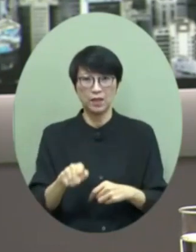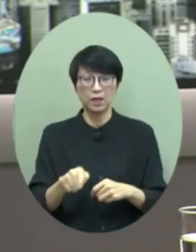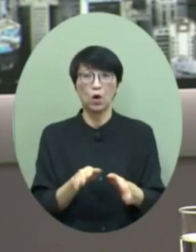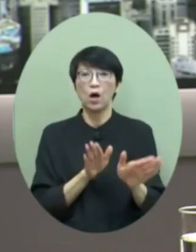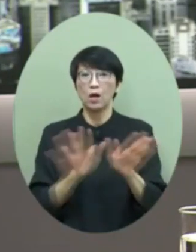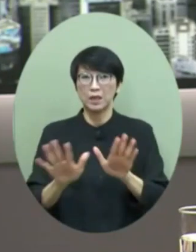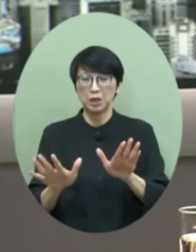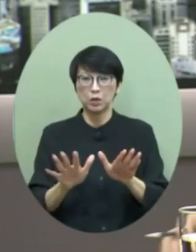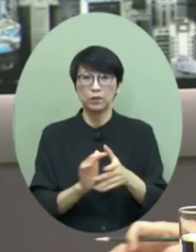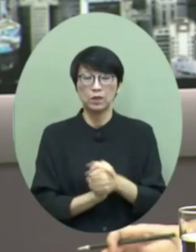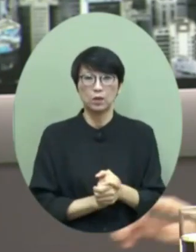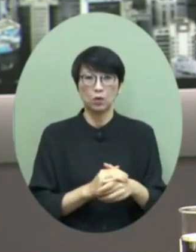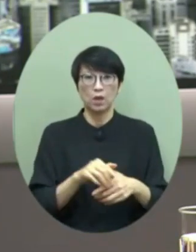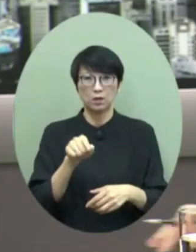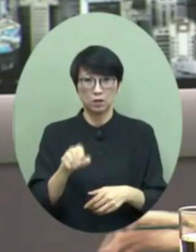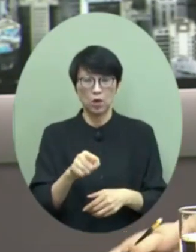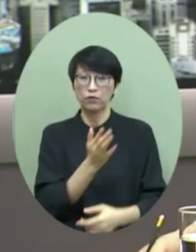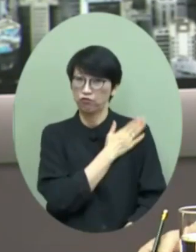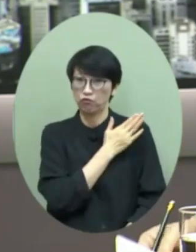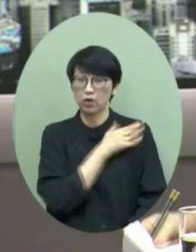Security are set up, then